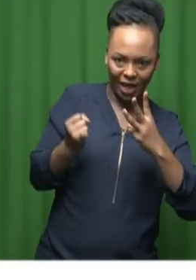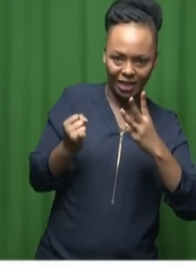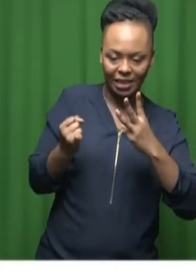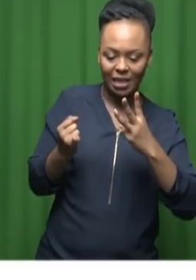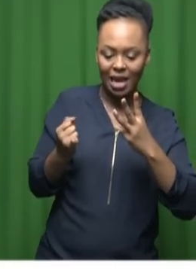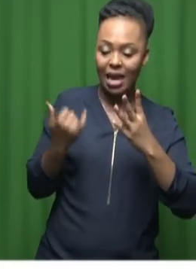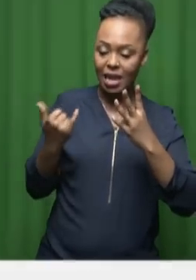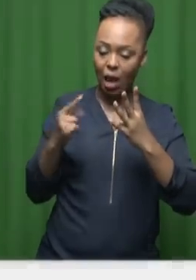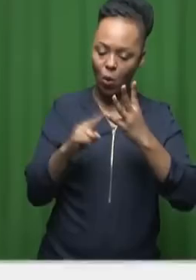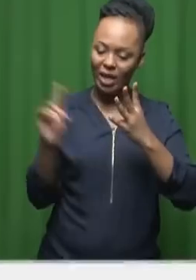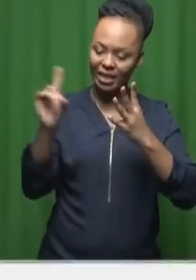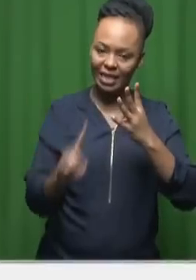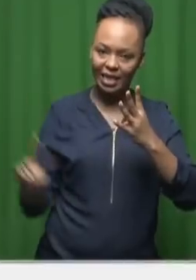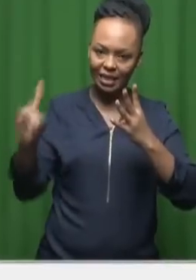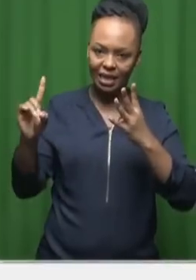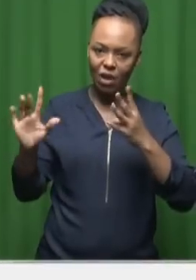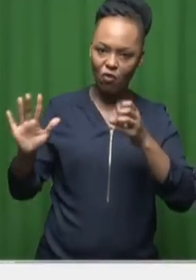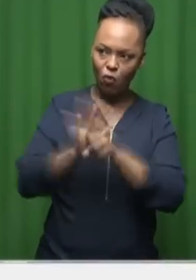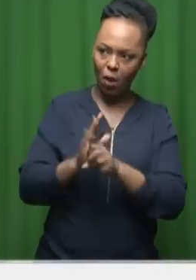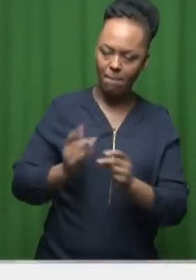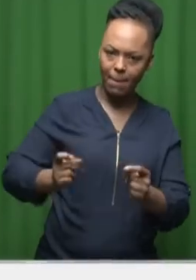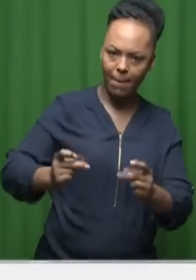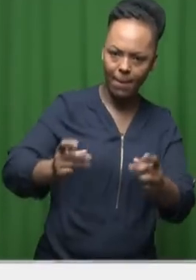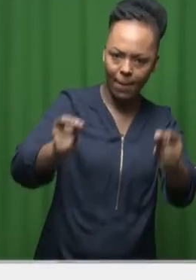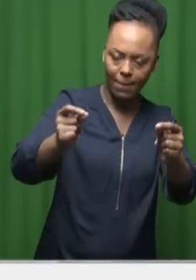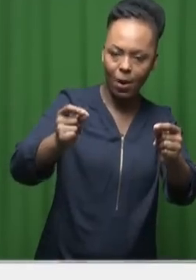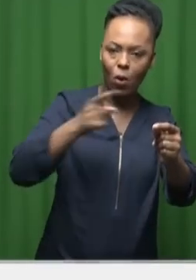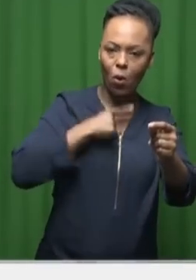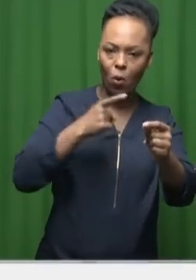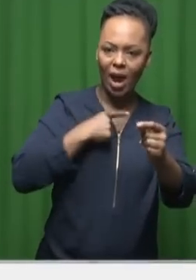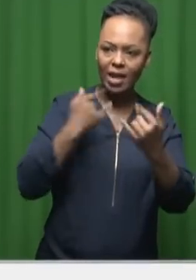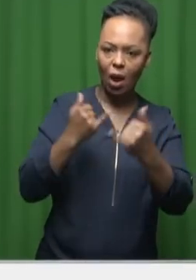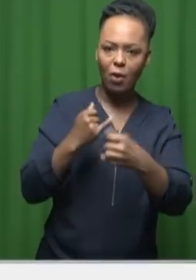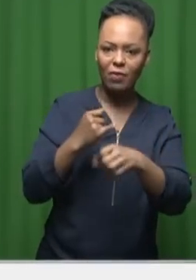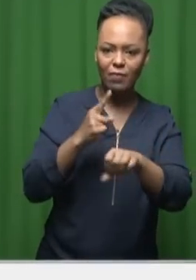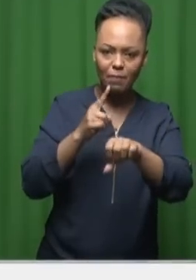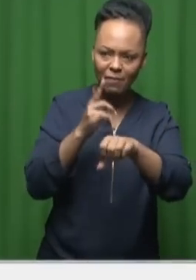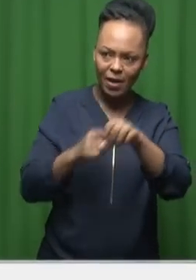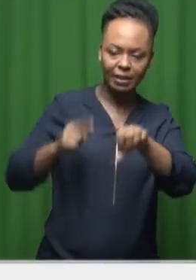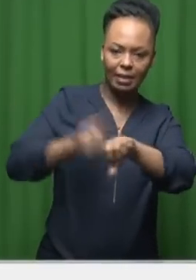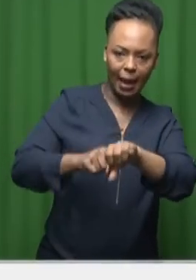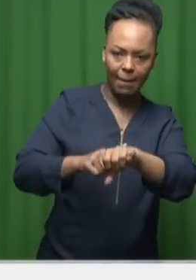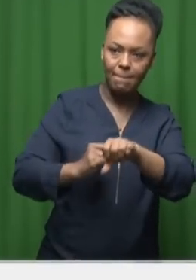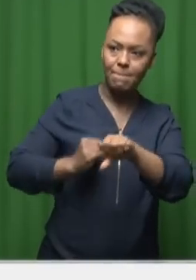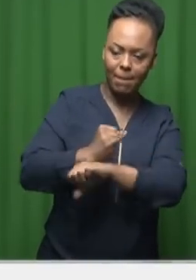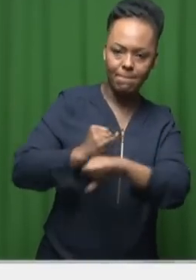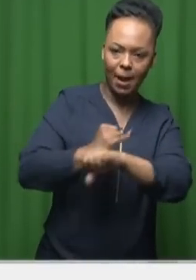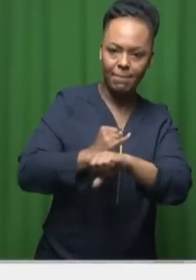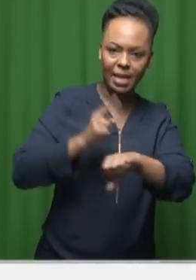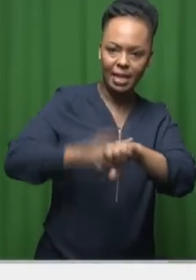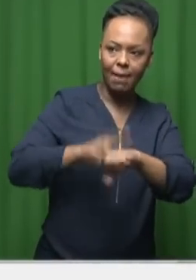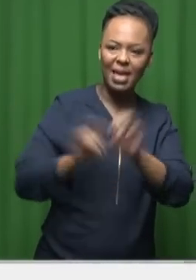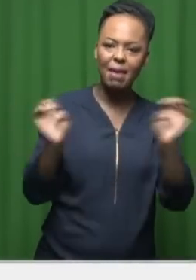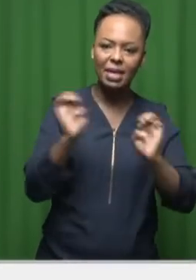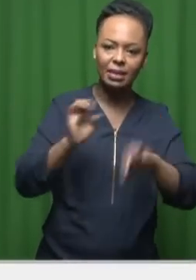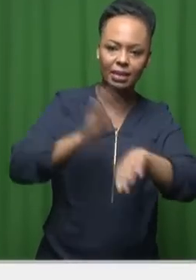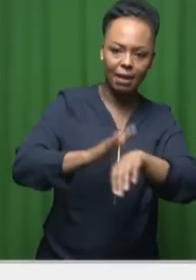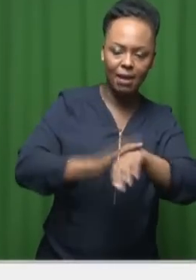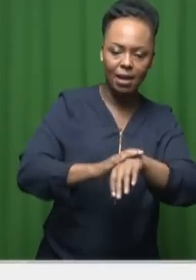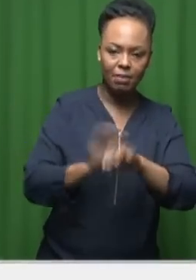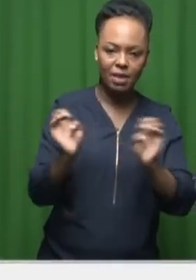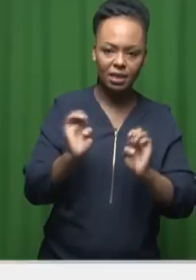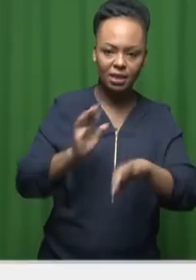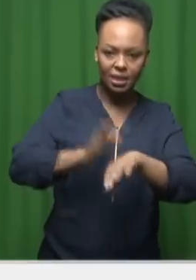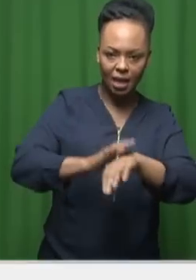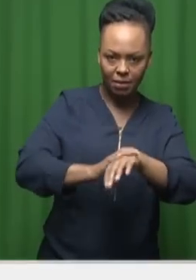can run at full speed because it's only running at peak time. It's not trying to run all the time. That's where we could have